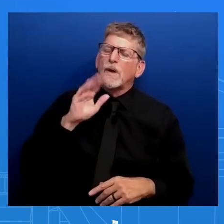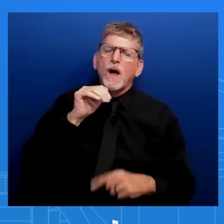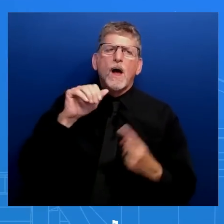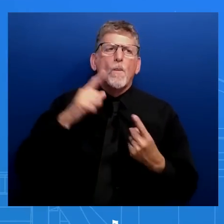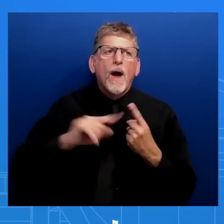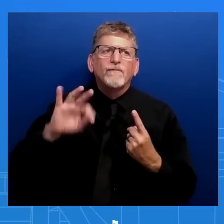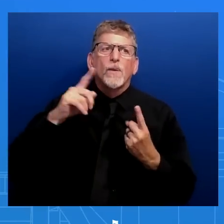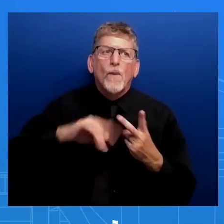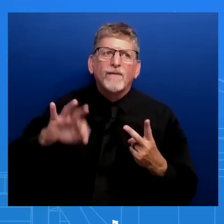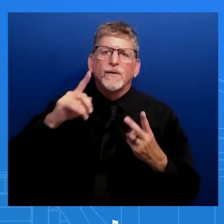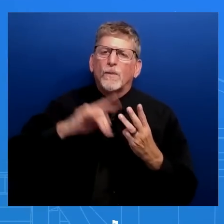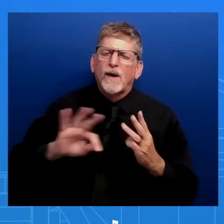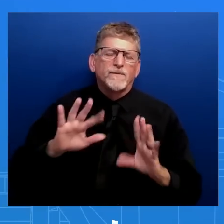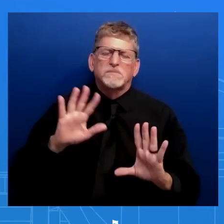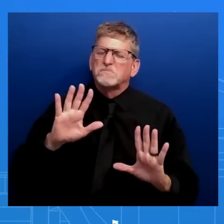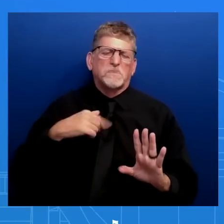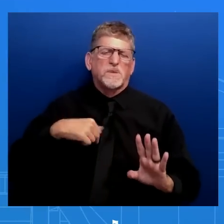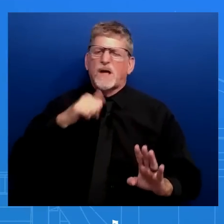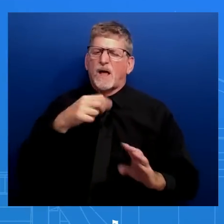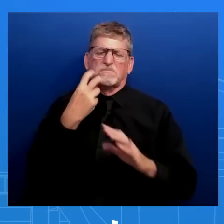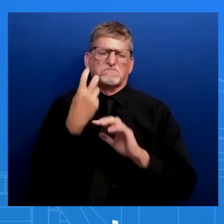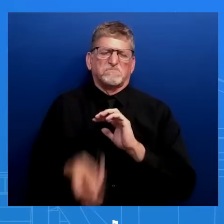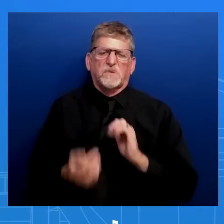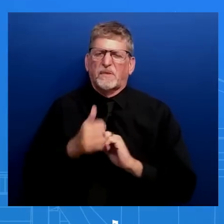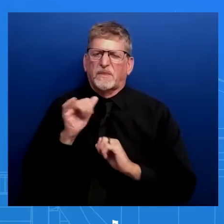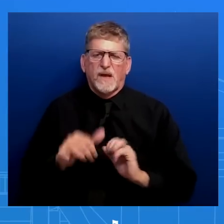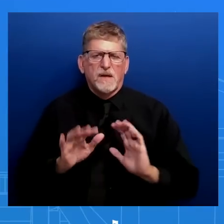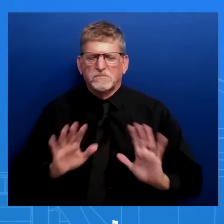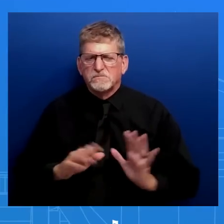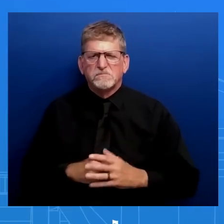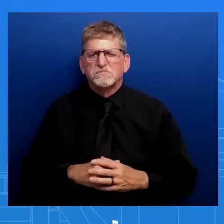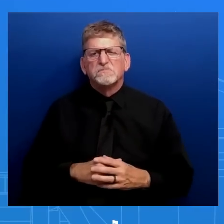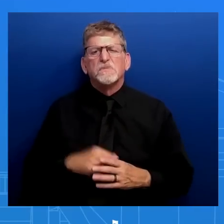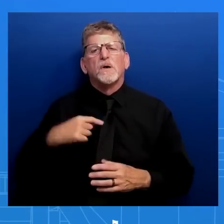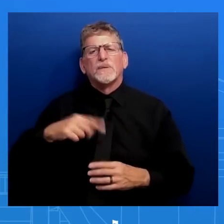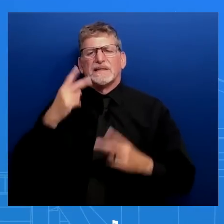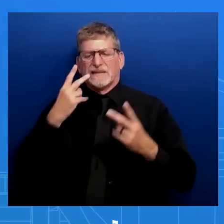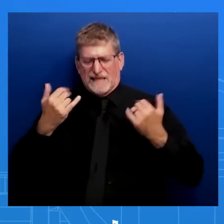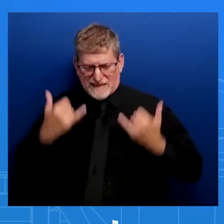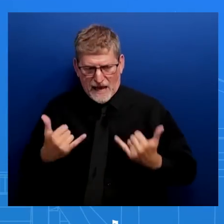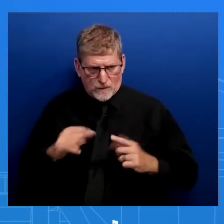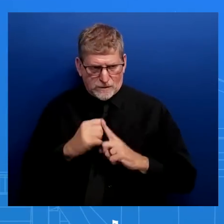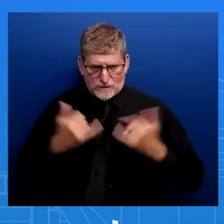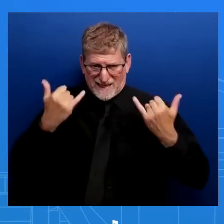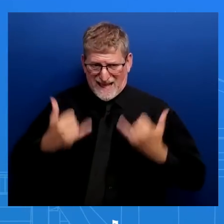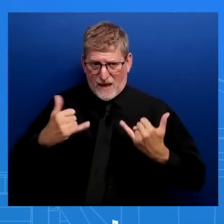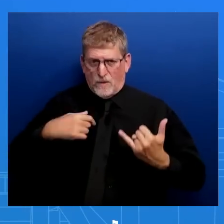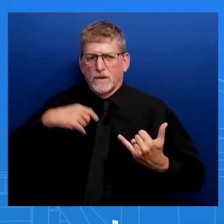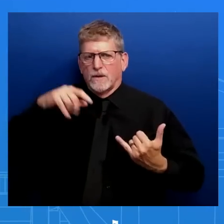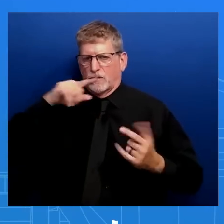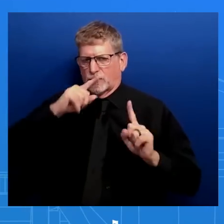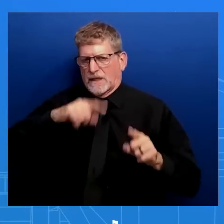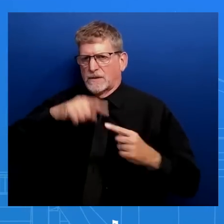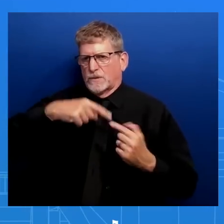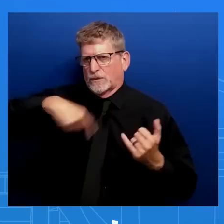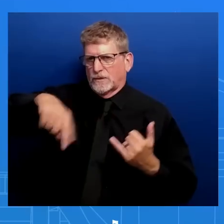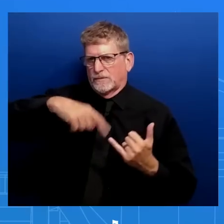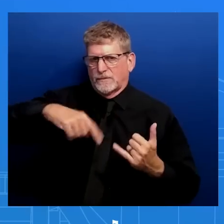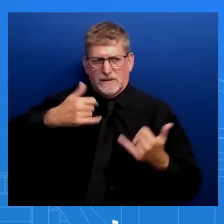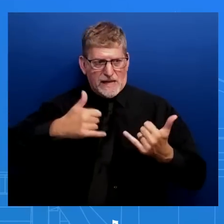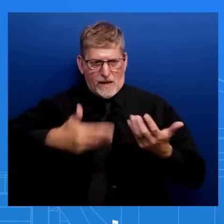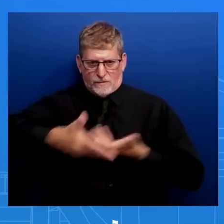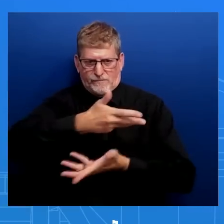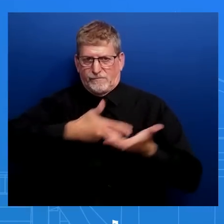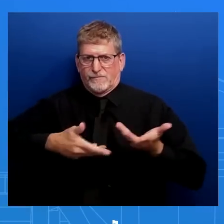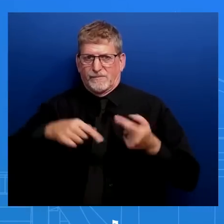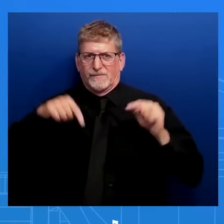They were talking about the situation as we were seeing it unfold. They were communicating with each other, our allies and partners, about their perspectives, what they were seeing, what we